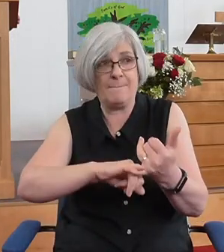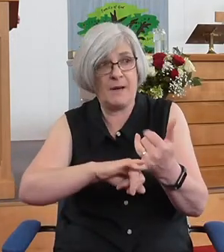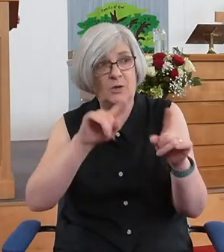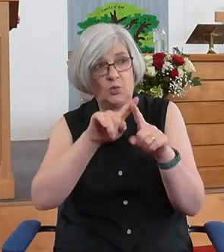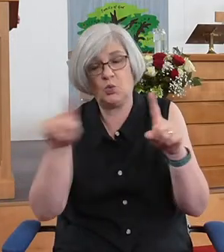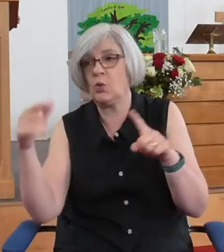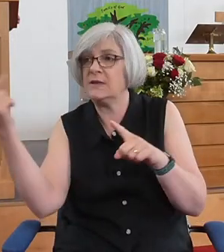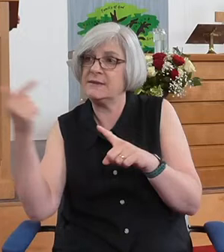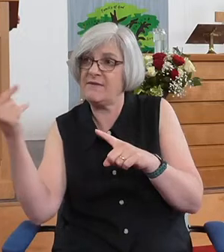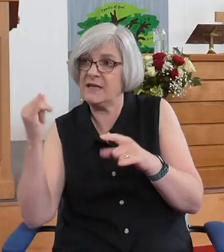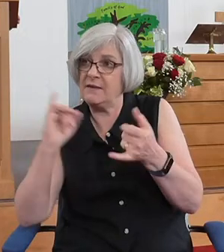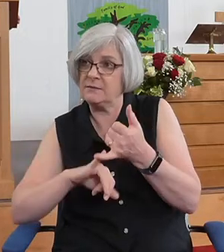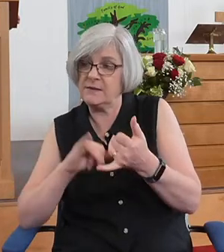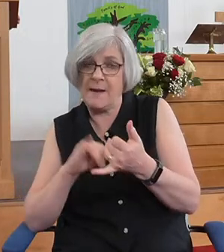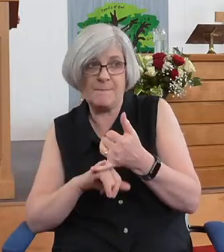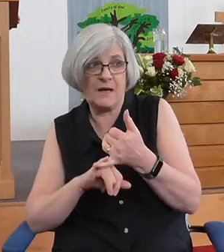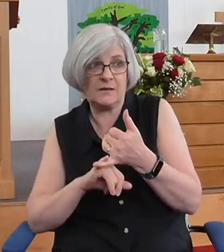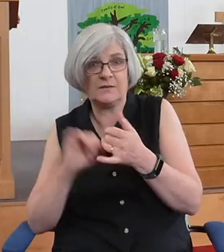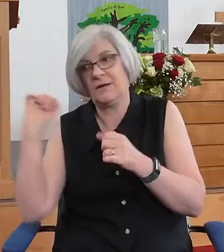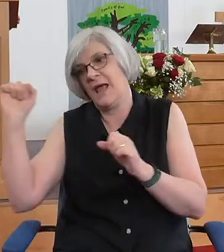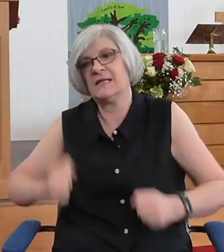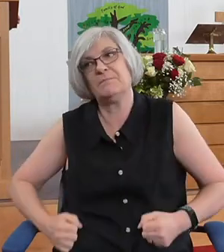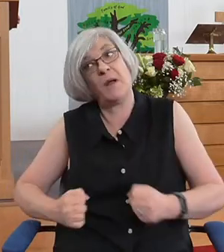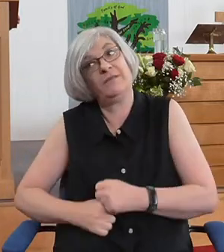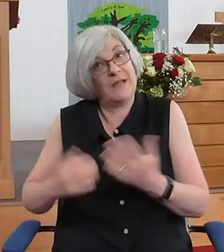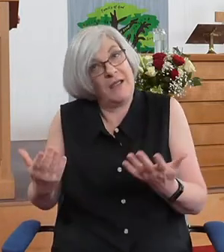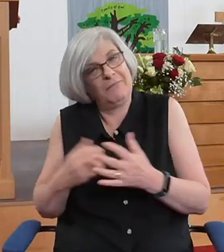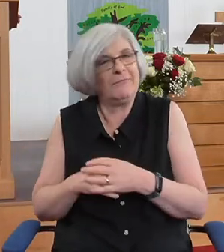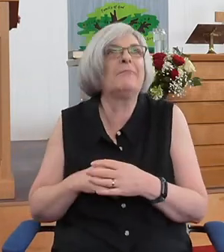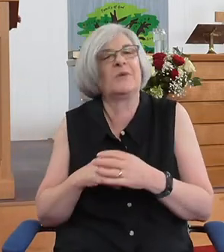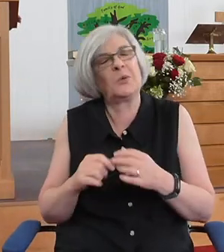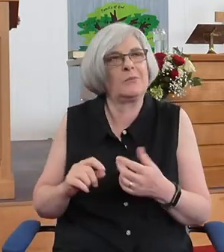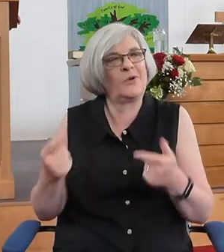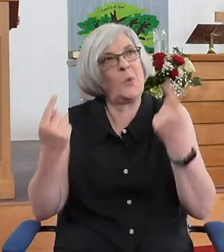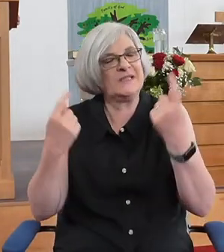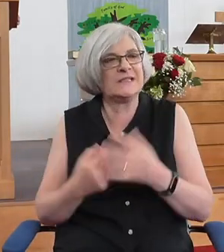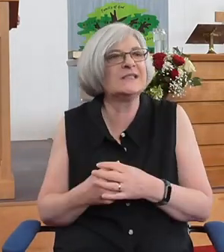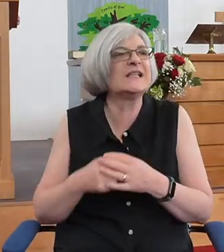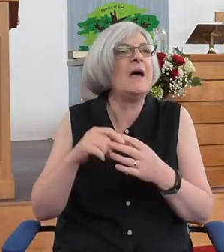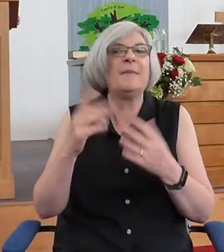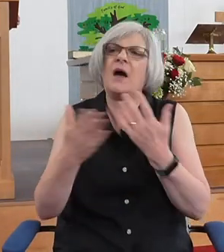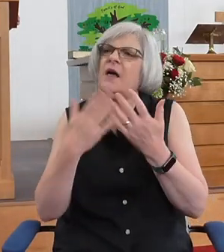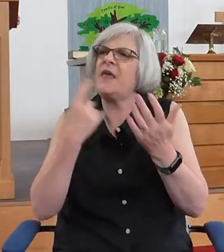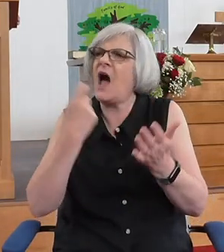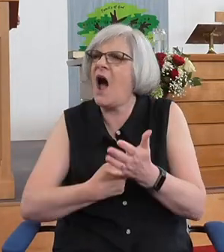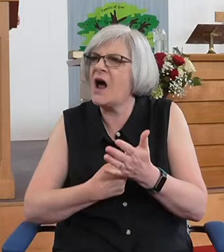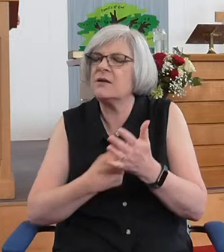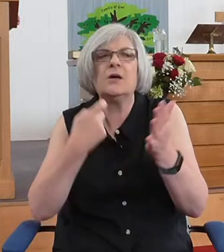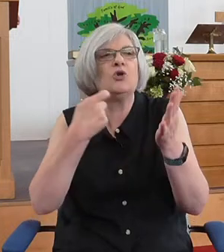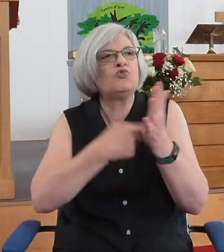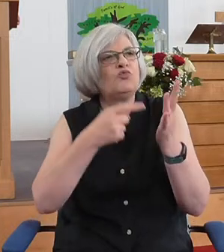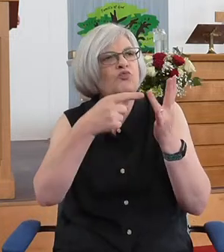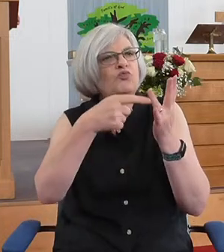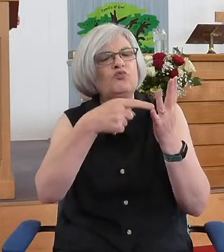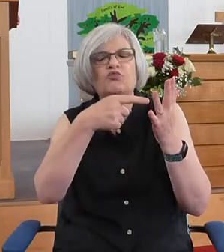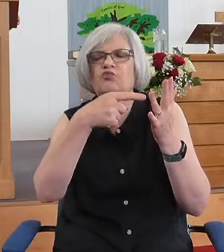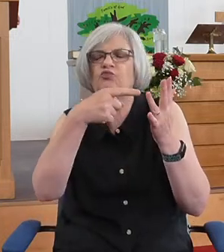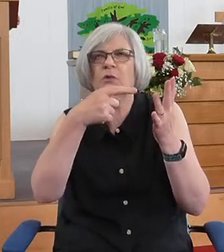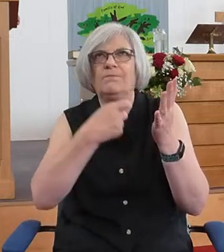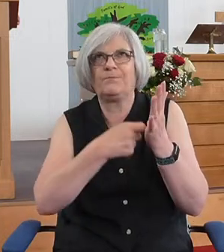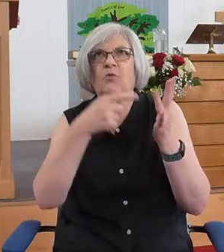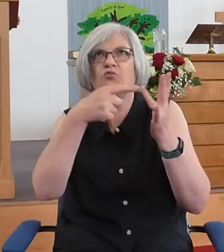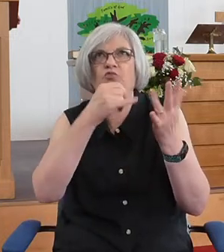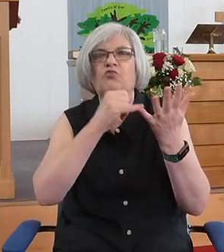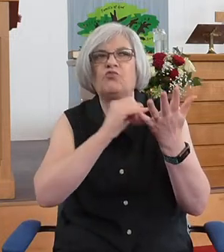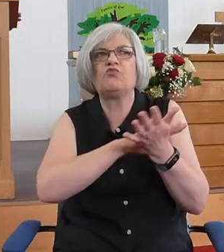17th. My birthday, as it happens. It's called by another R, Rosh Hashanah. You